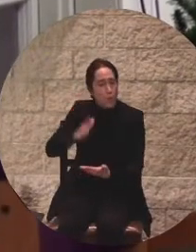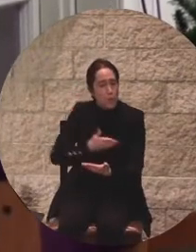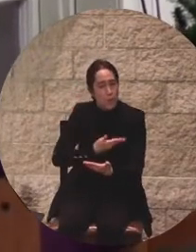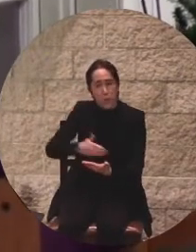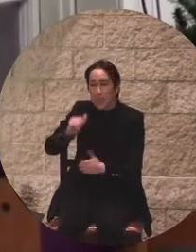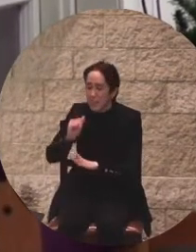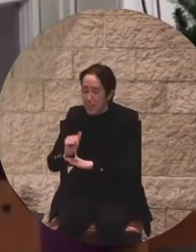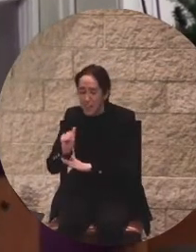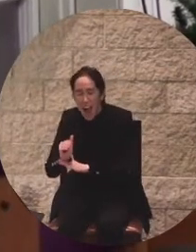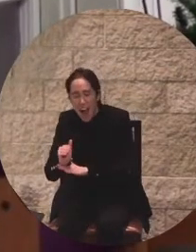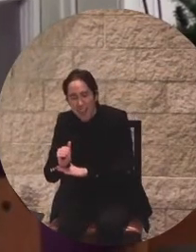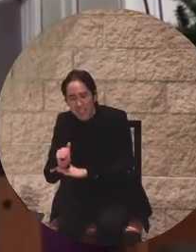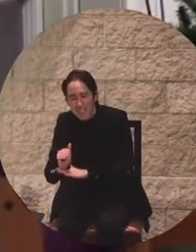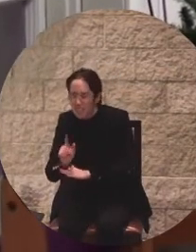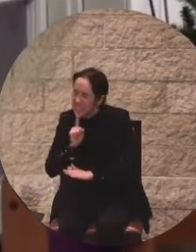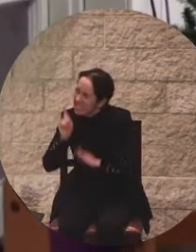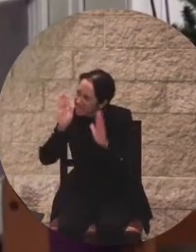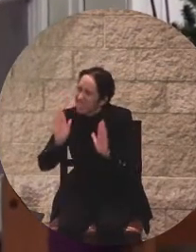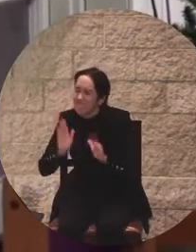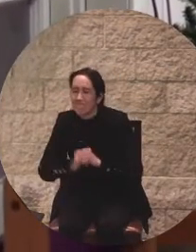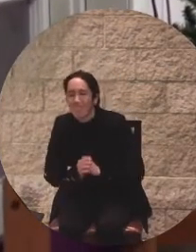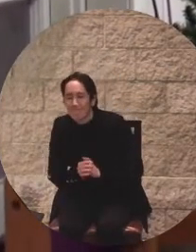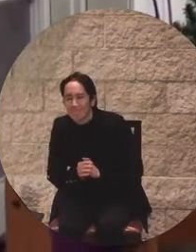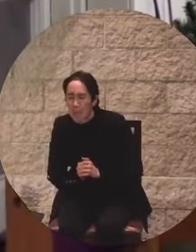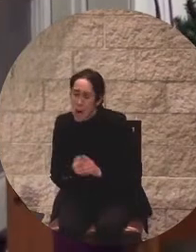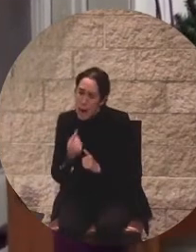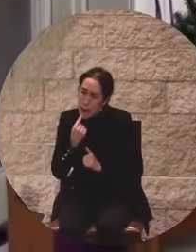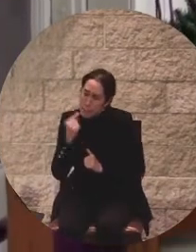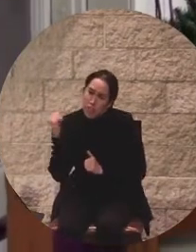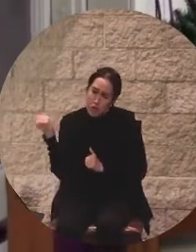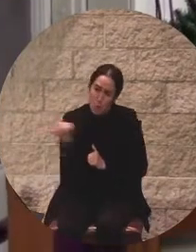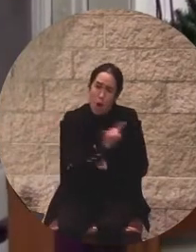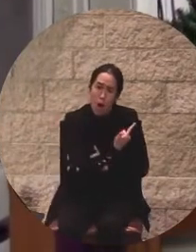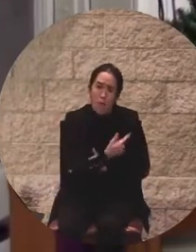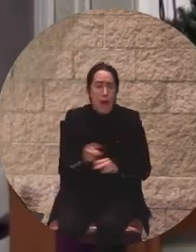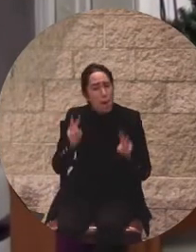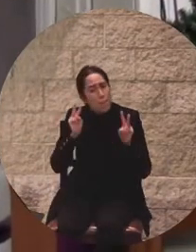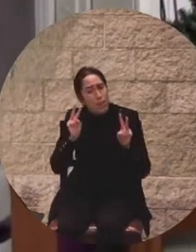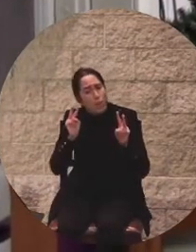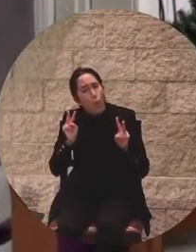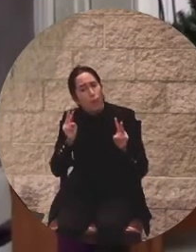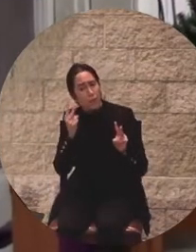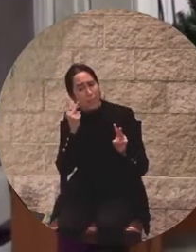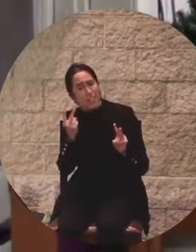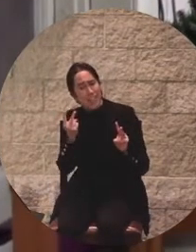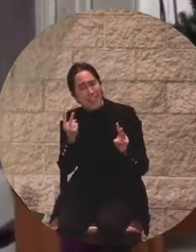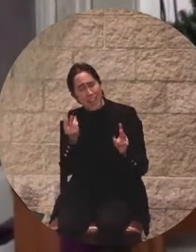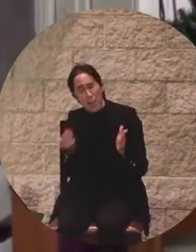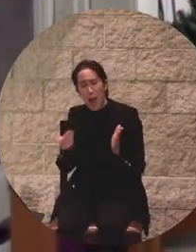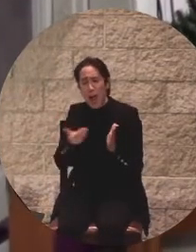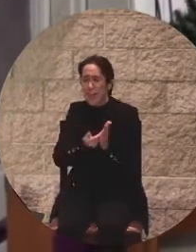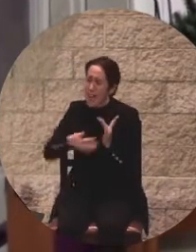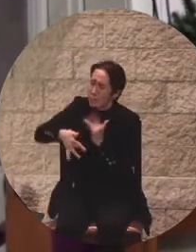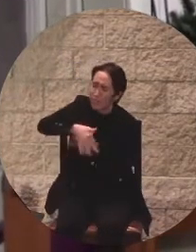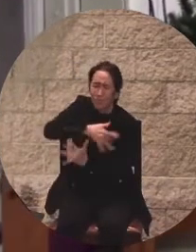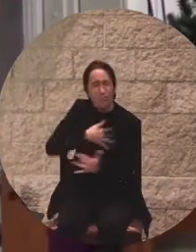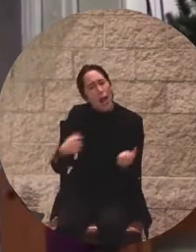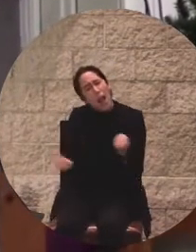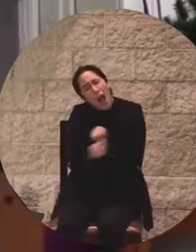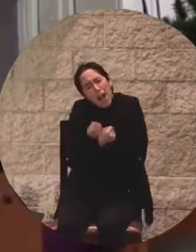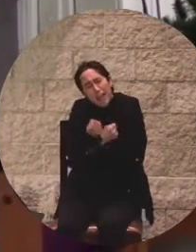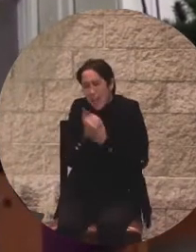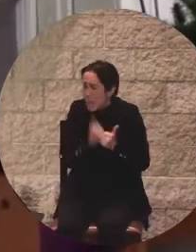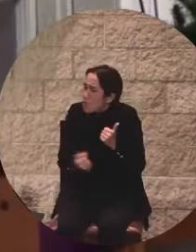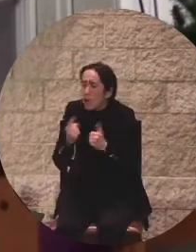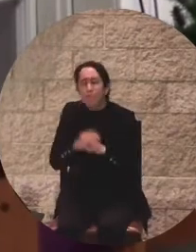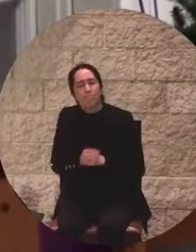to be great. I miss you all. I look forward to seeing you again and getting lots of hugs. I wish you all a very Merry Christmas